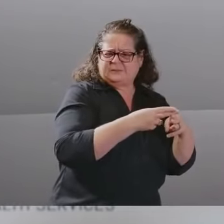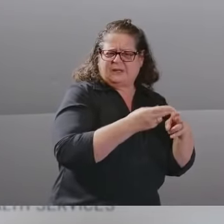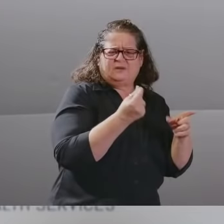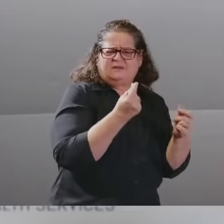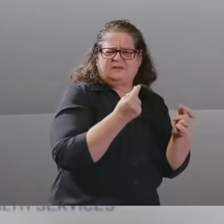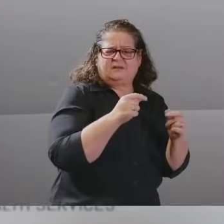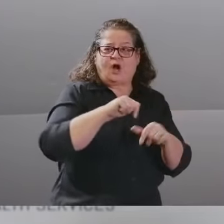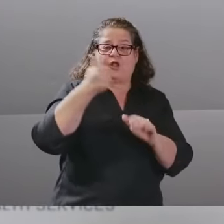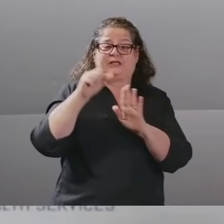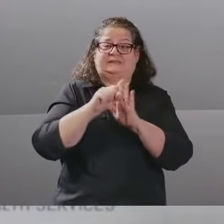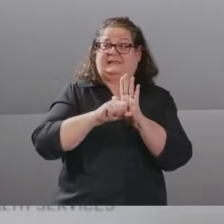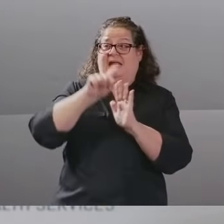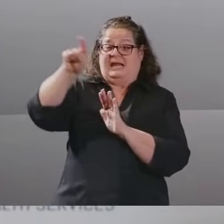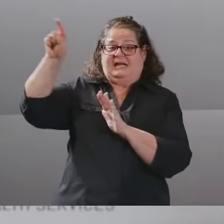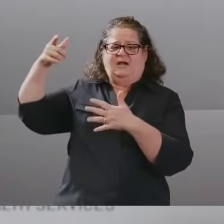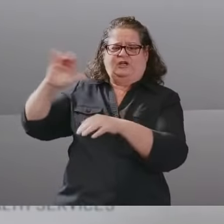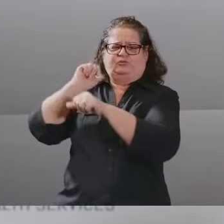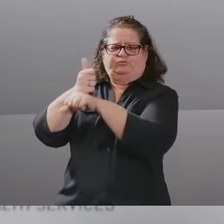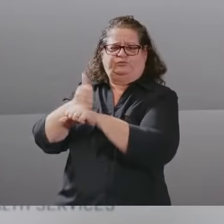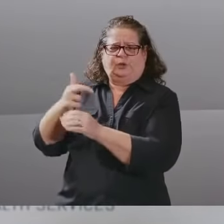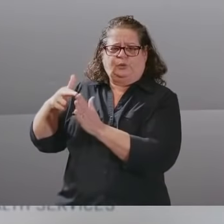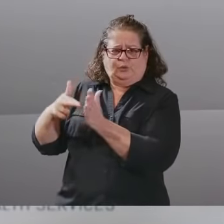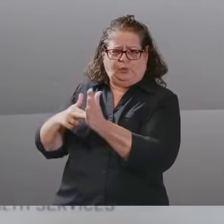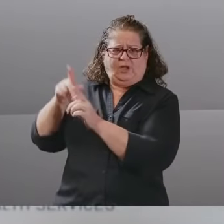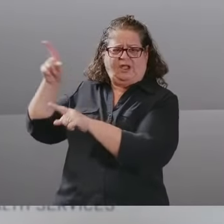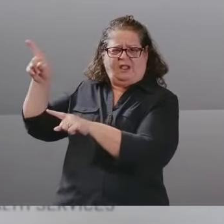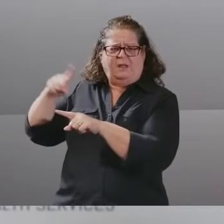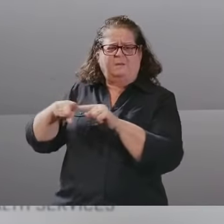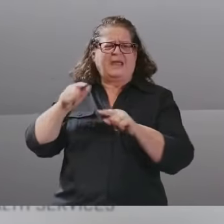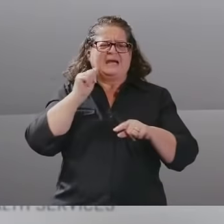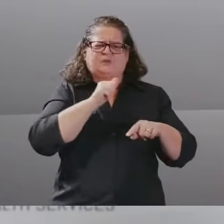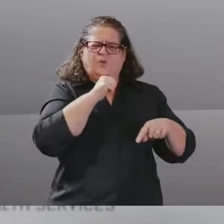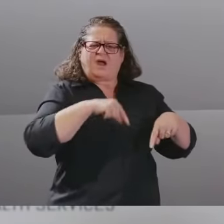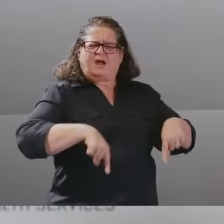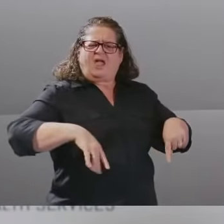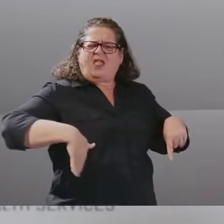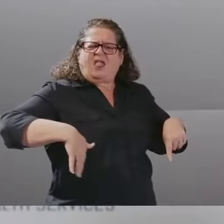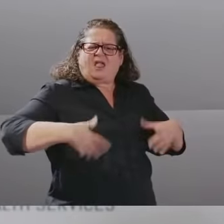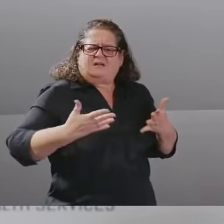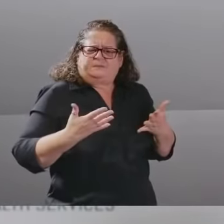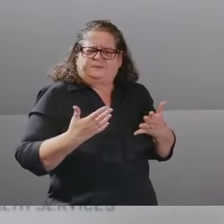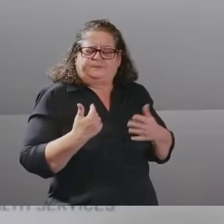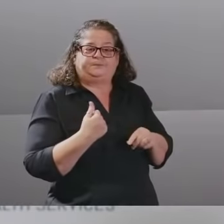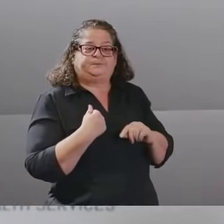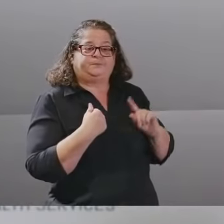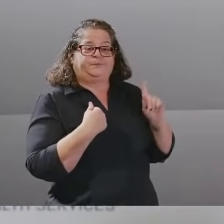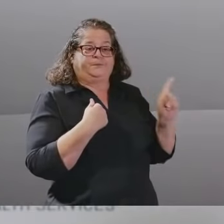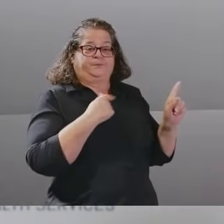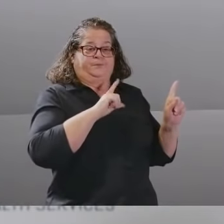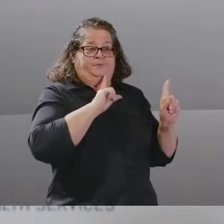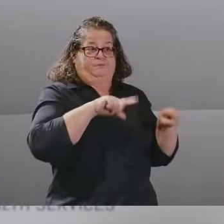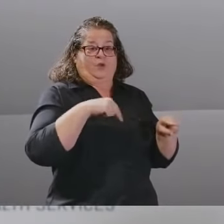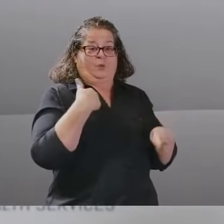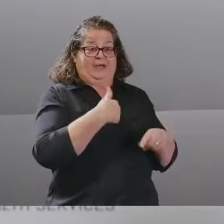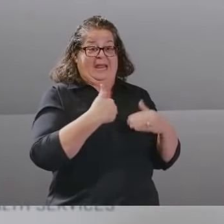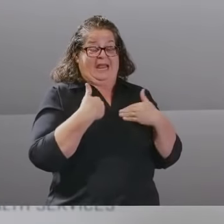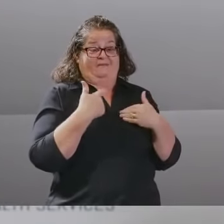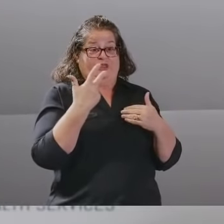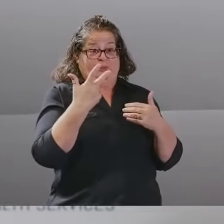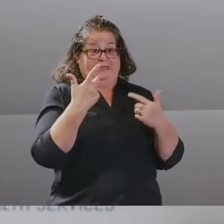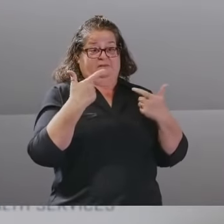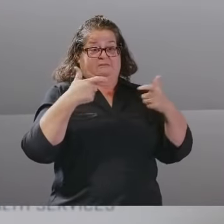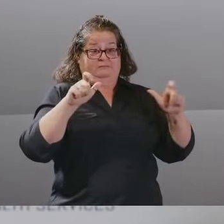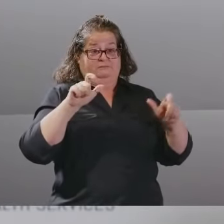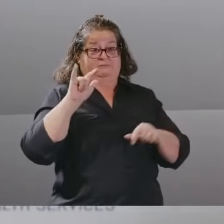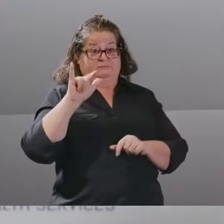down for people that are coming in? I mean, I know we have 3 major airports, but would that be something that you would try to do as well as an extra